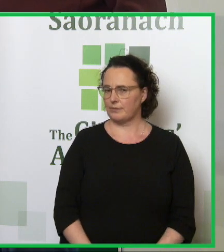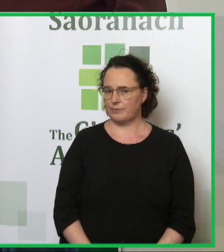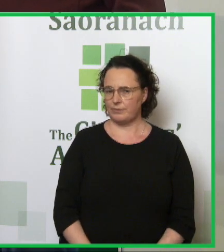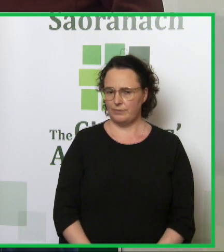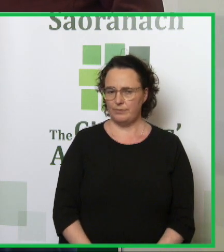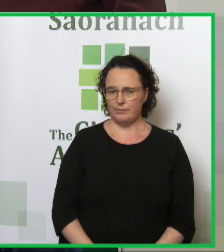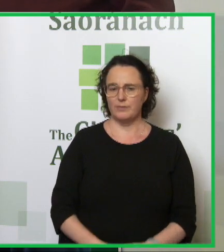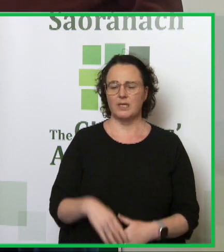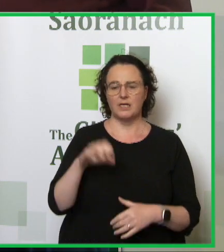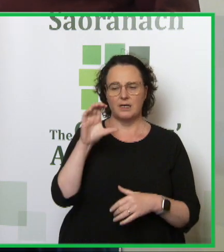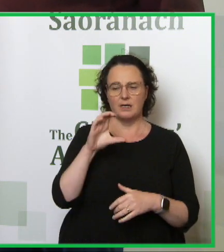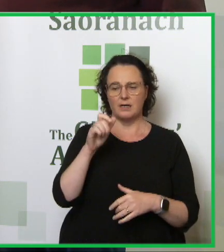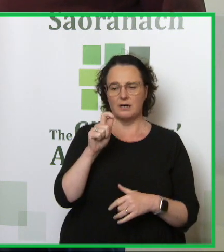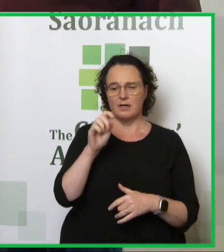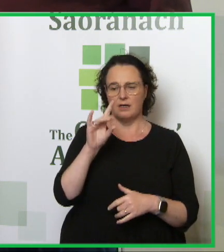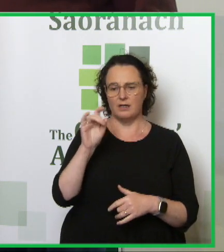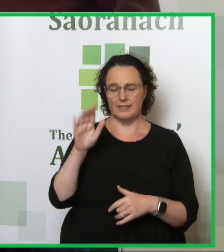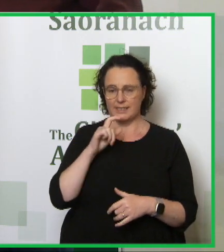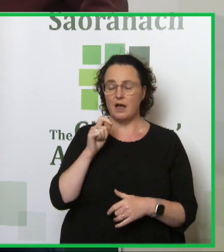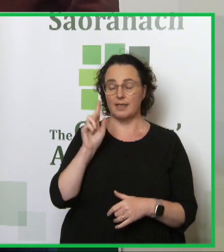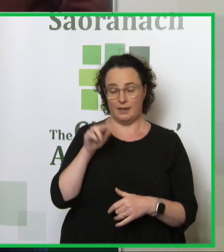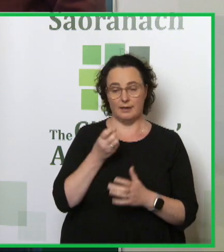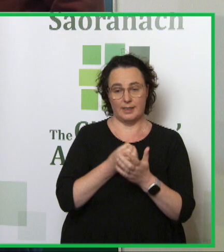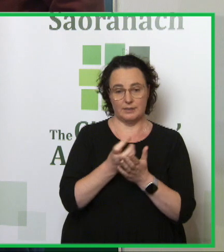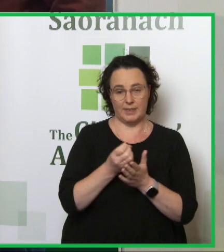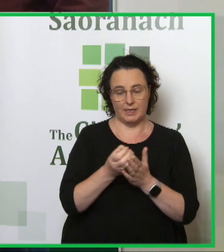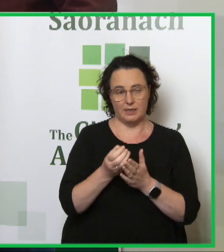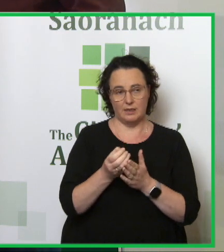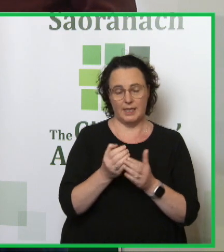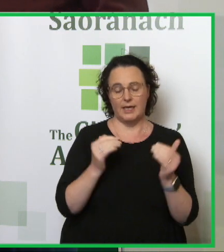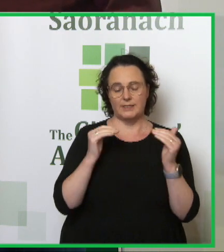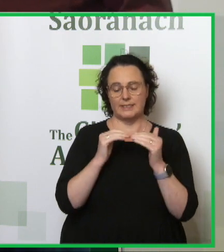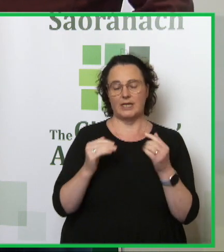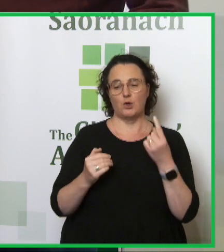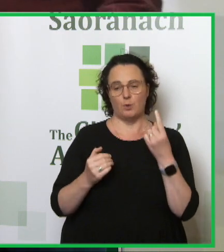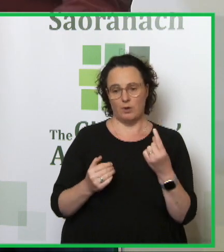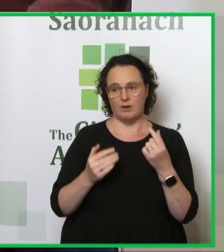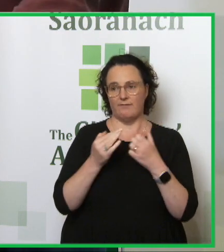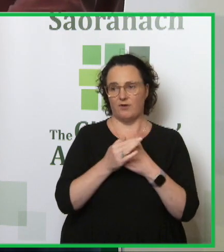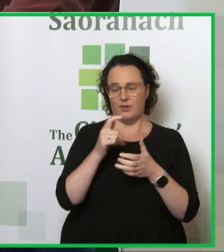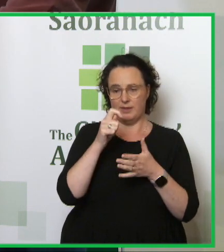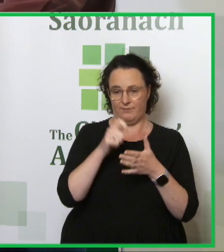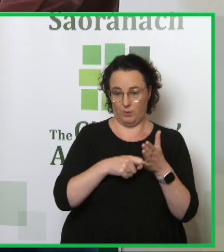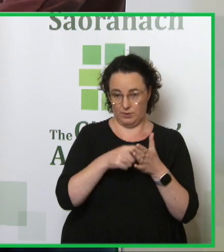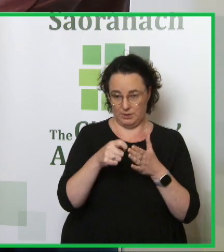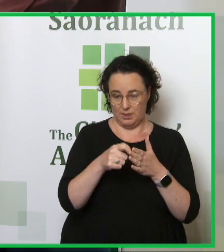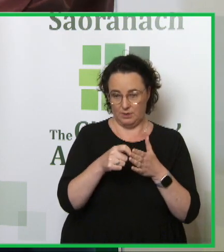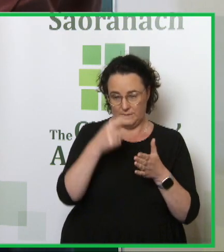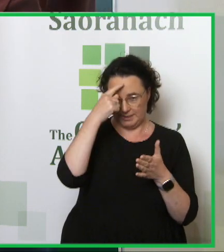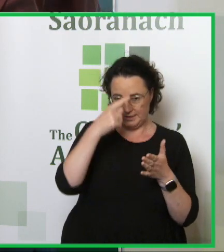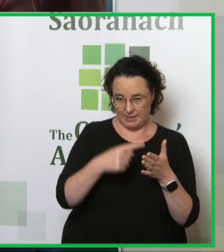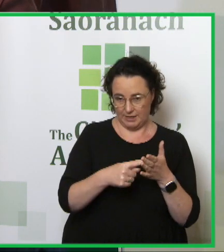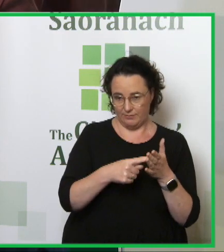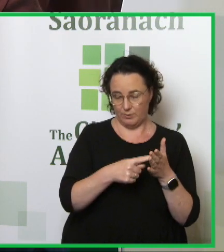explain that, Noel. The status quo in stage 1 of the vote was to decide whether or not the status quo for